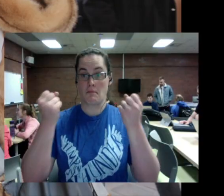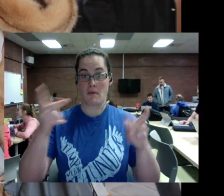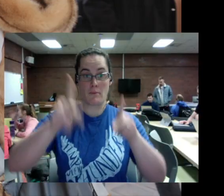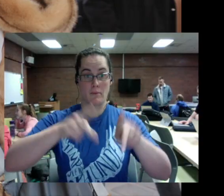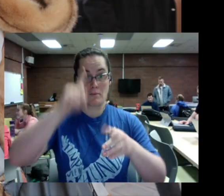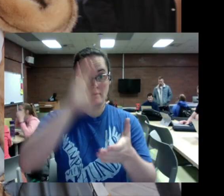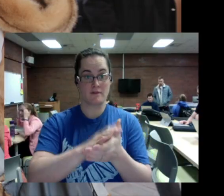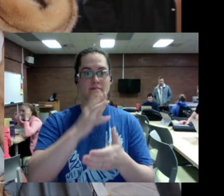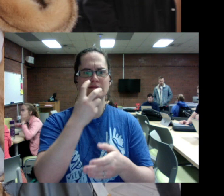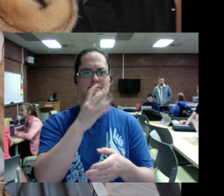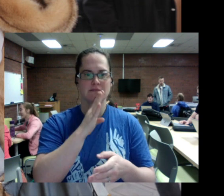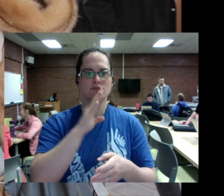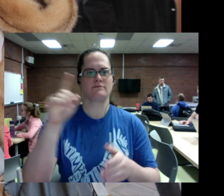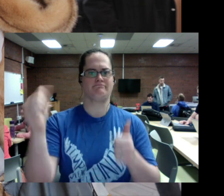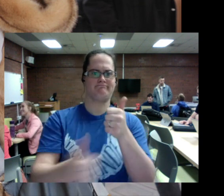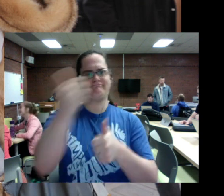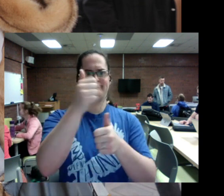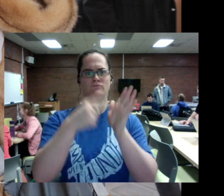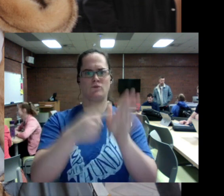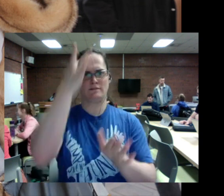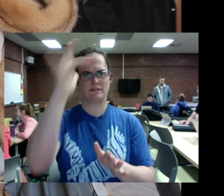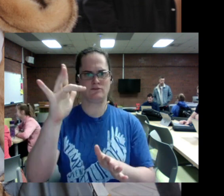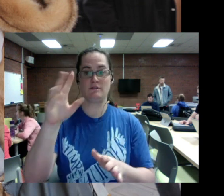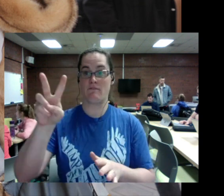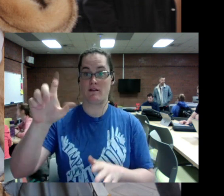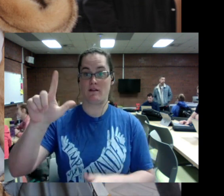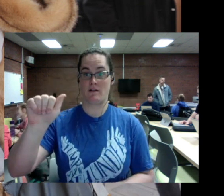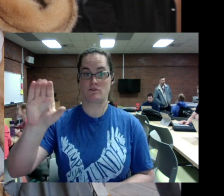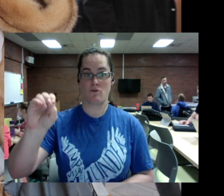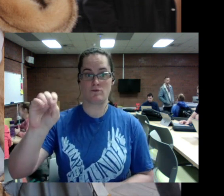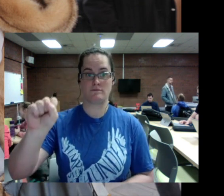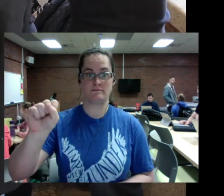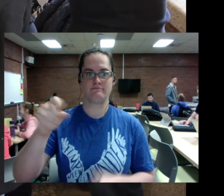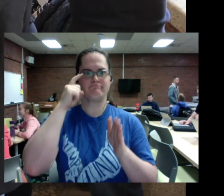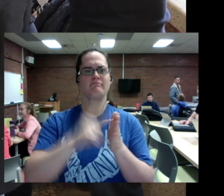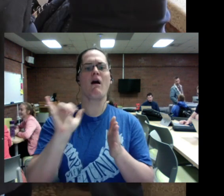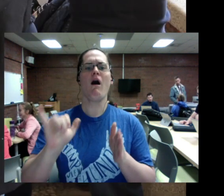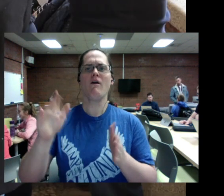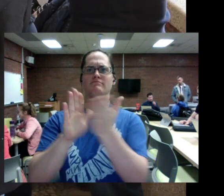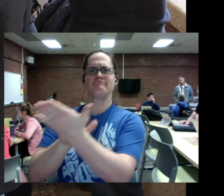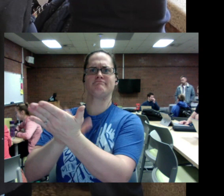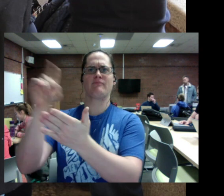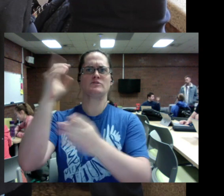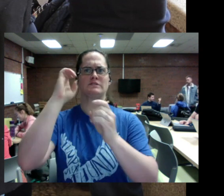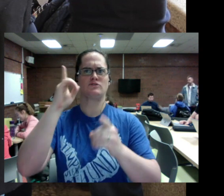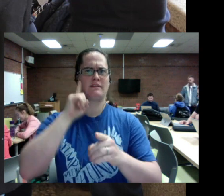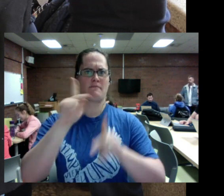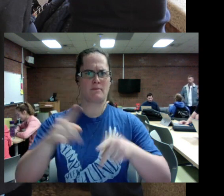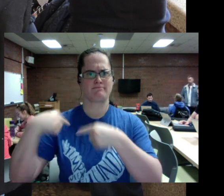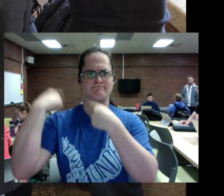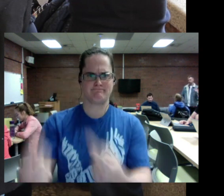Many people believed that speech was the ultimate representation of intelligence, so the Velascos were recognized as the first educated deaf people for